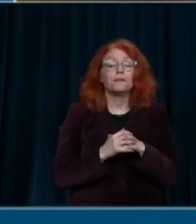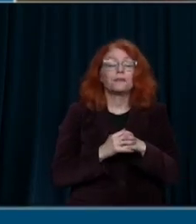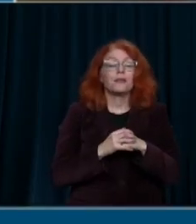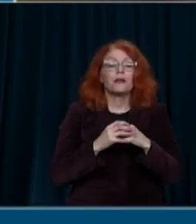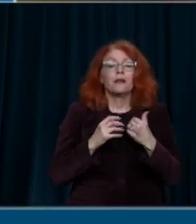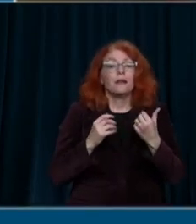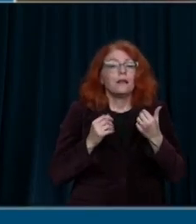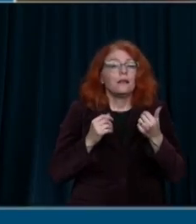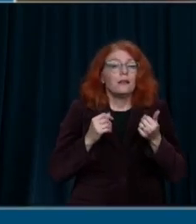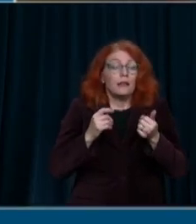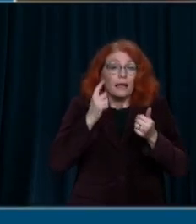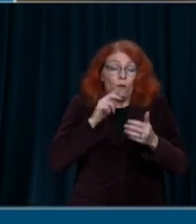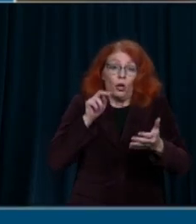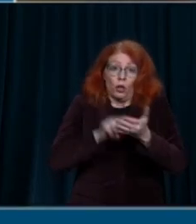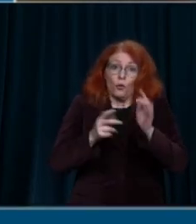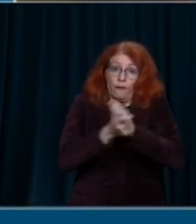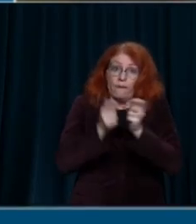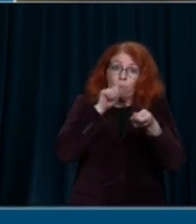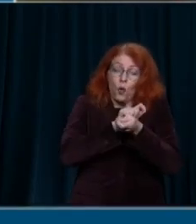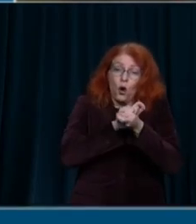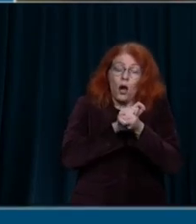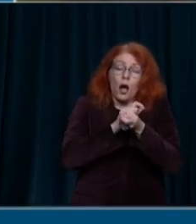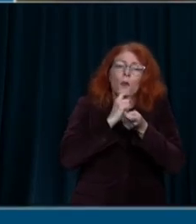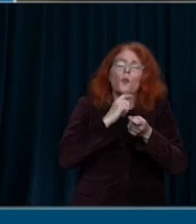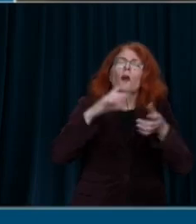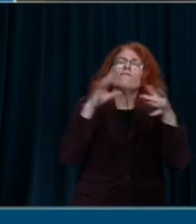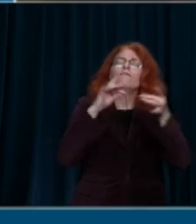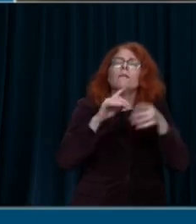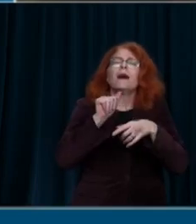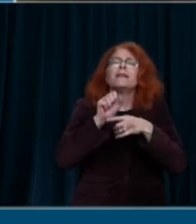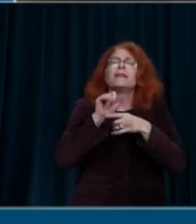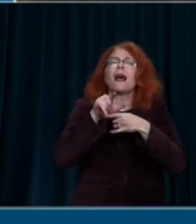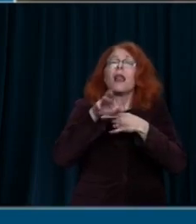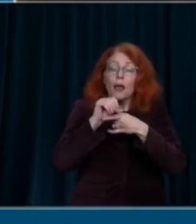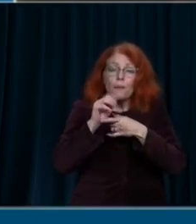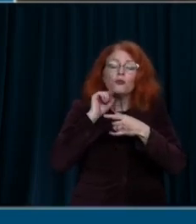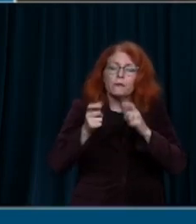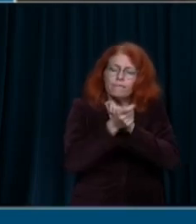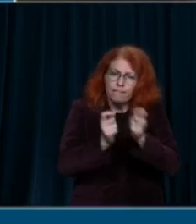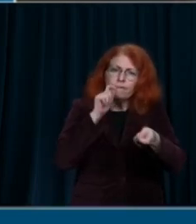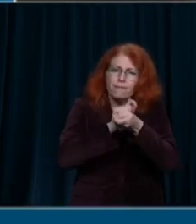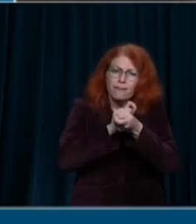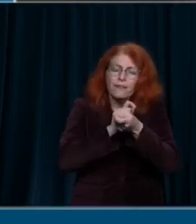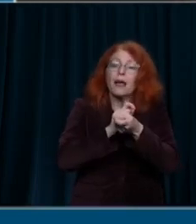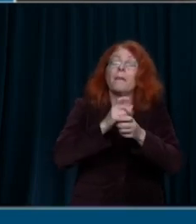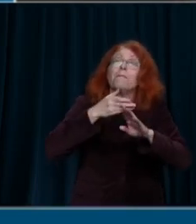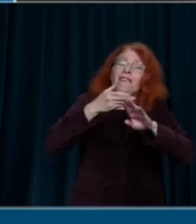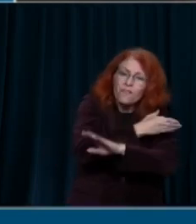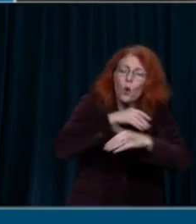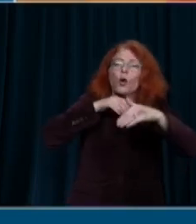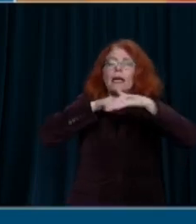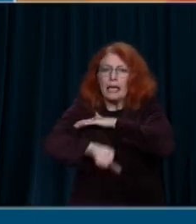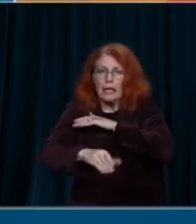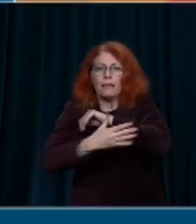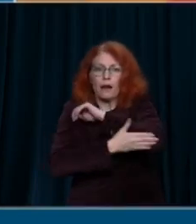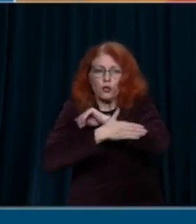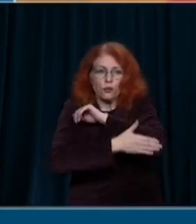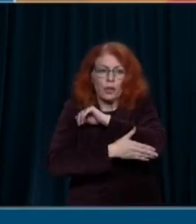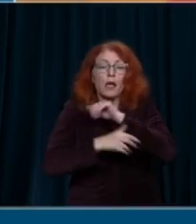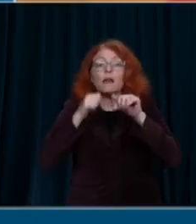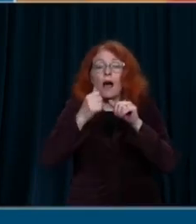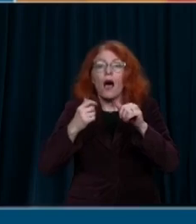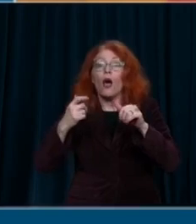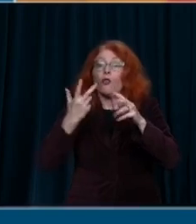is how, and if we look at reform, we've talked about asylum, we should reform that and have people ask before they come in the country, rather than passing through